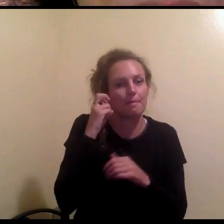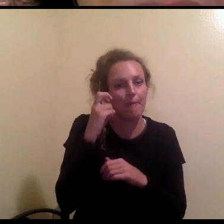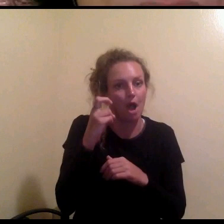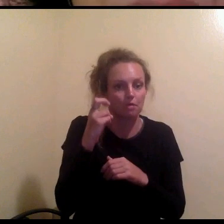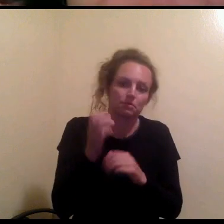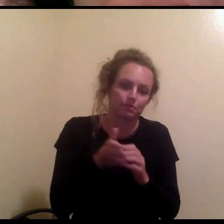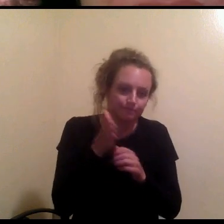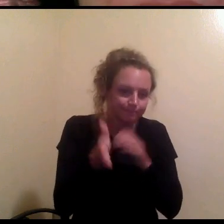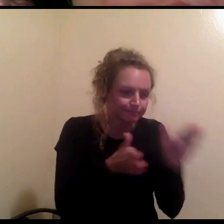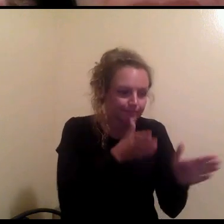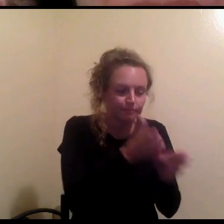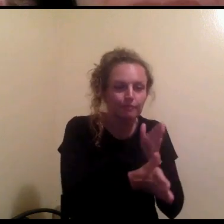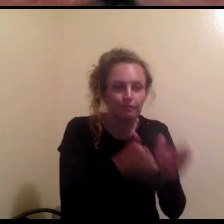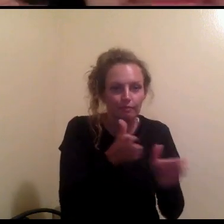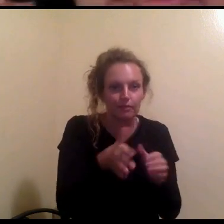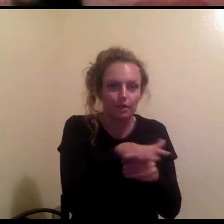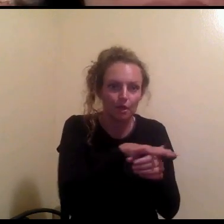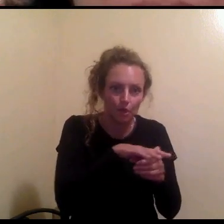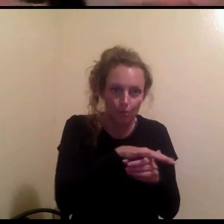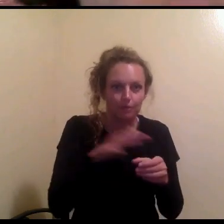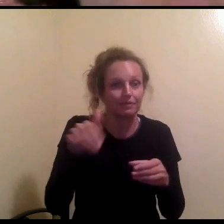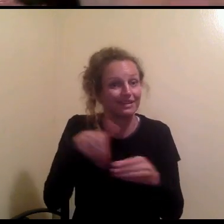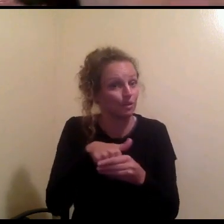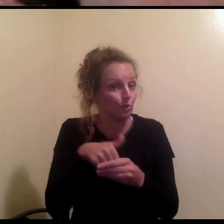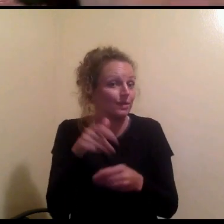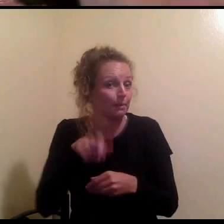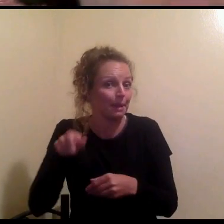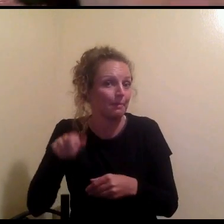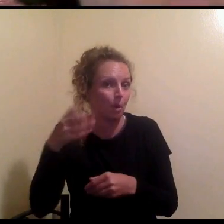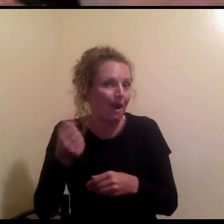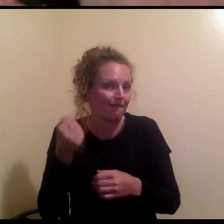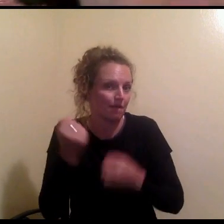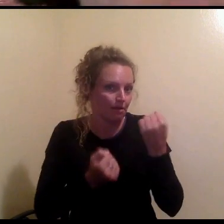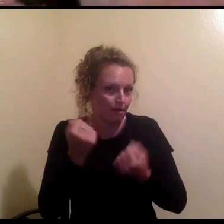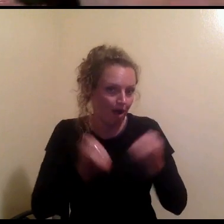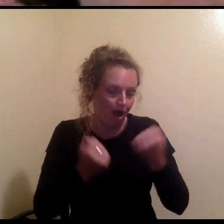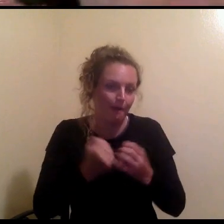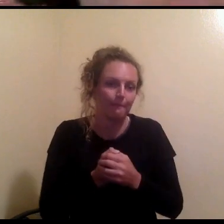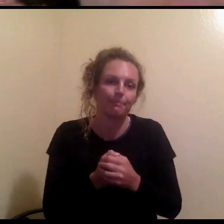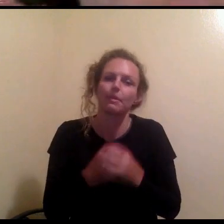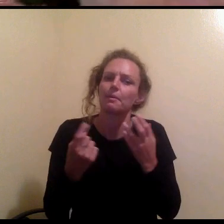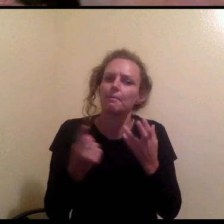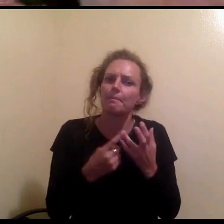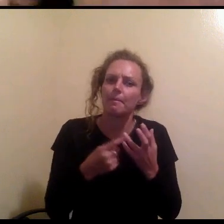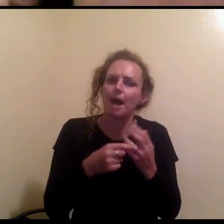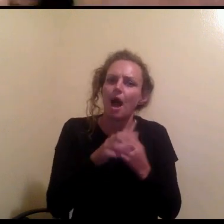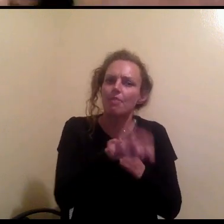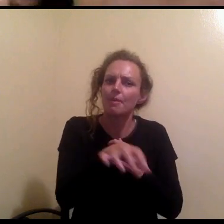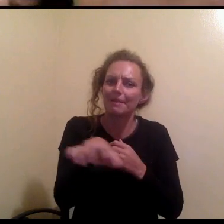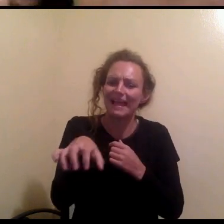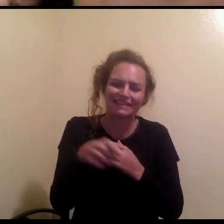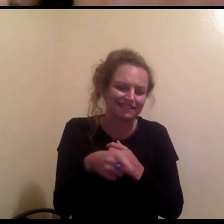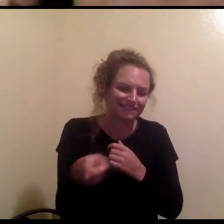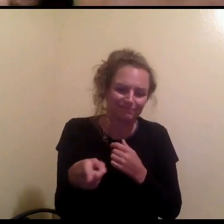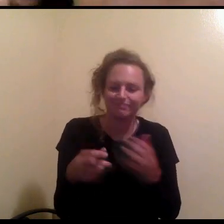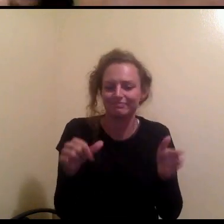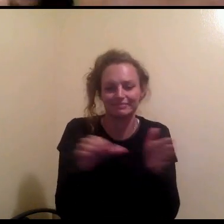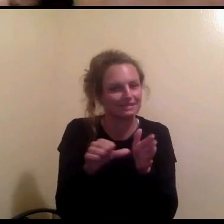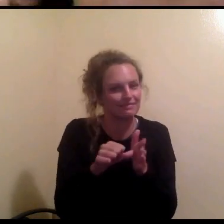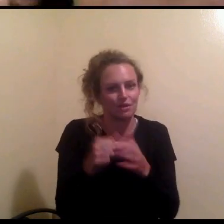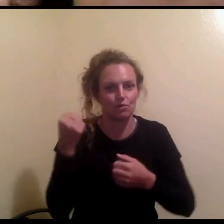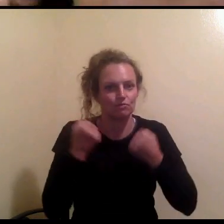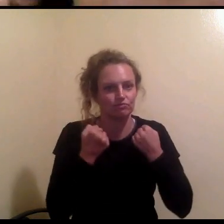about, hotels and tour operators are starting to see the value of, what you may call in the UK